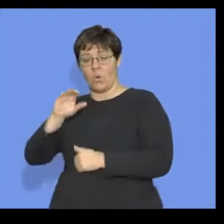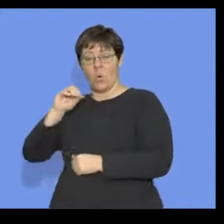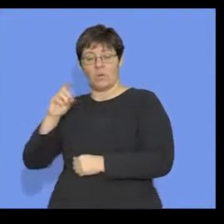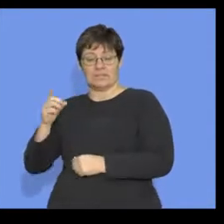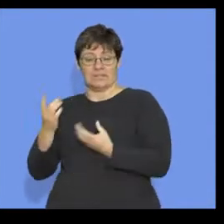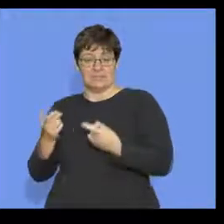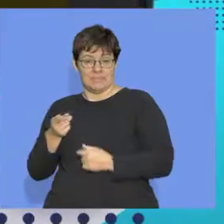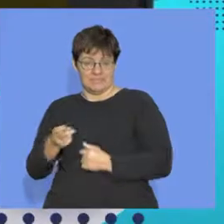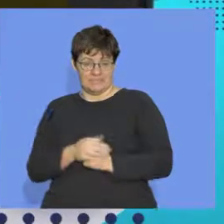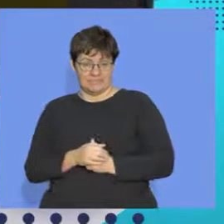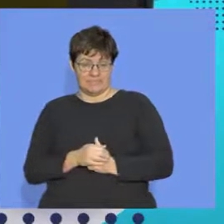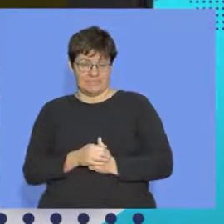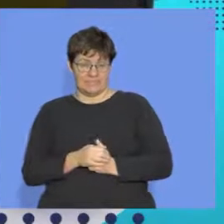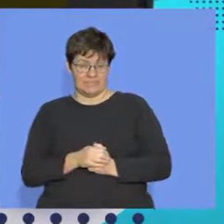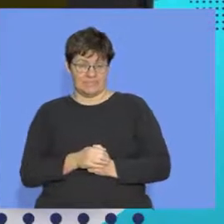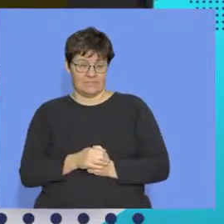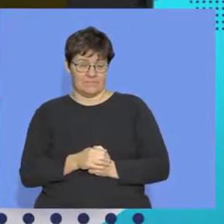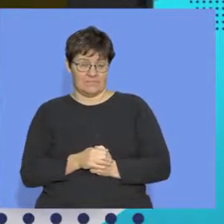with an odd number. Okay.